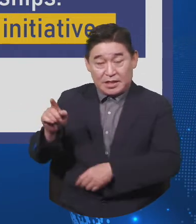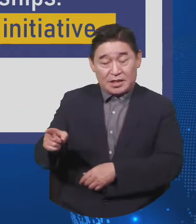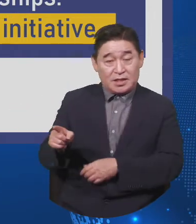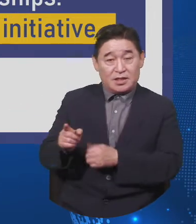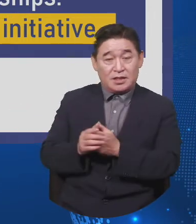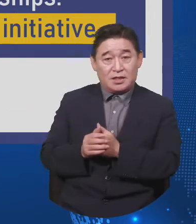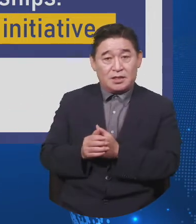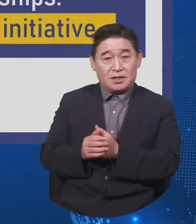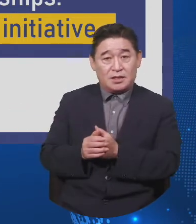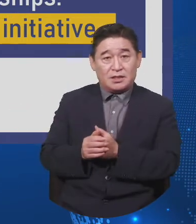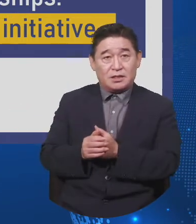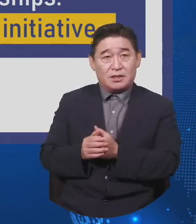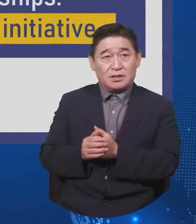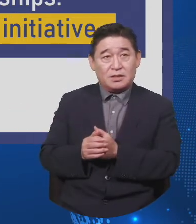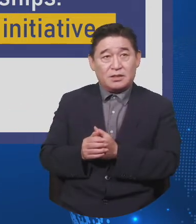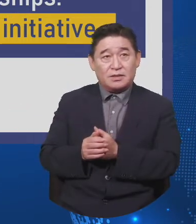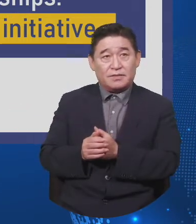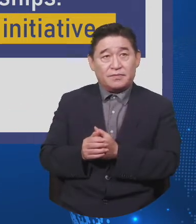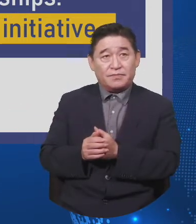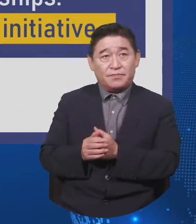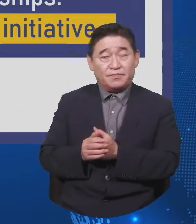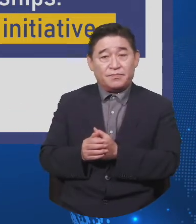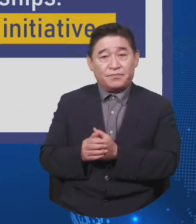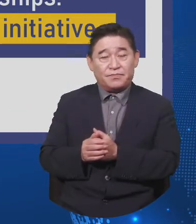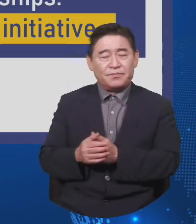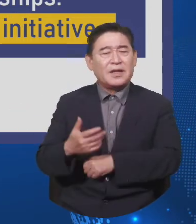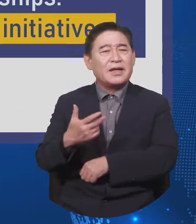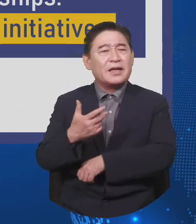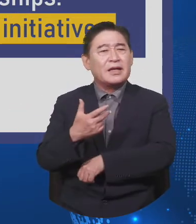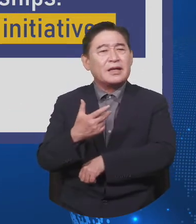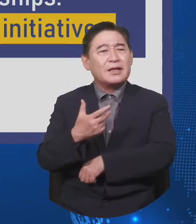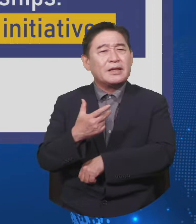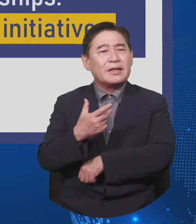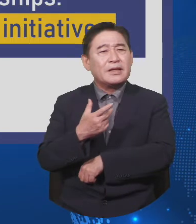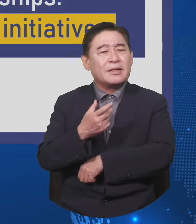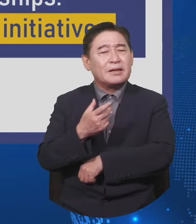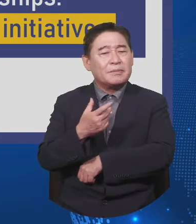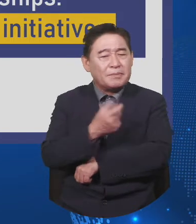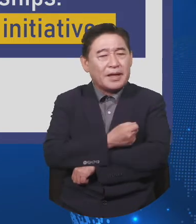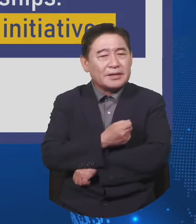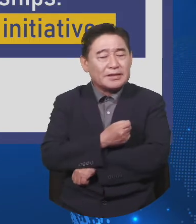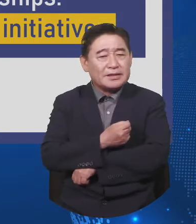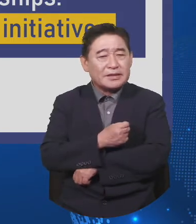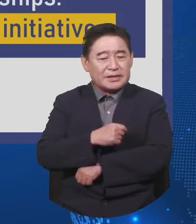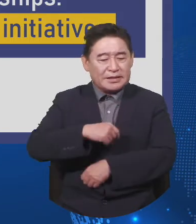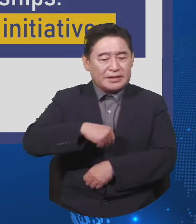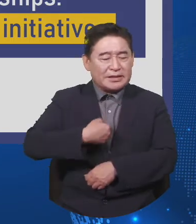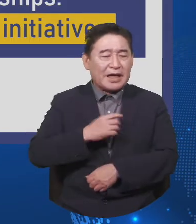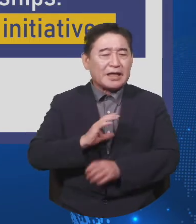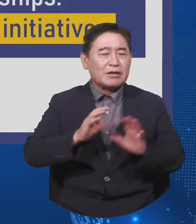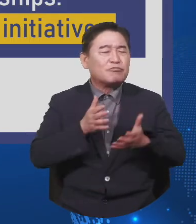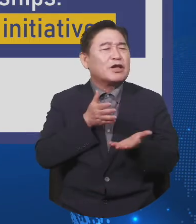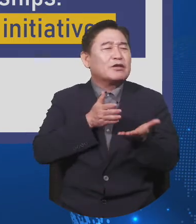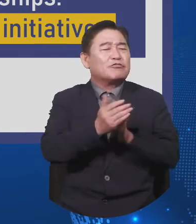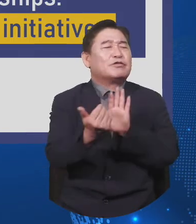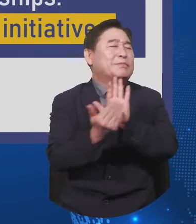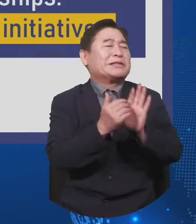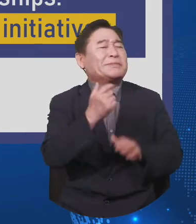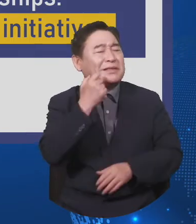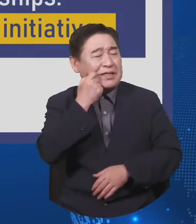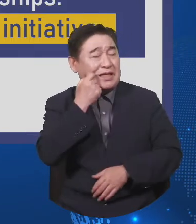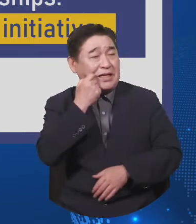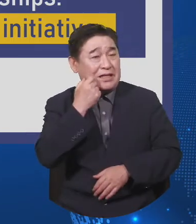what we could phrase as vaccine nationalism, and it gave also substantial power to